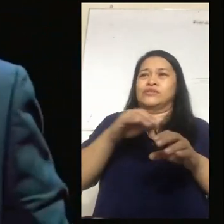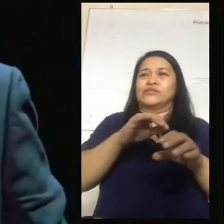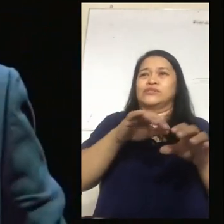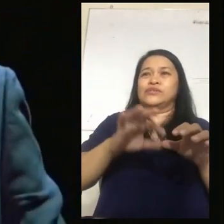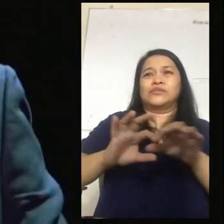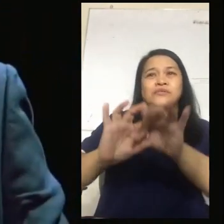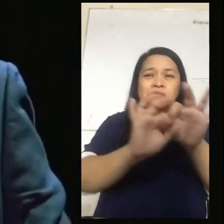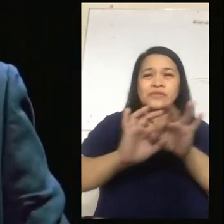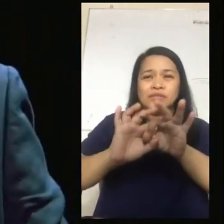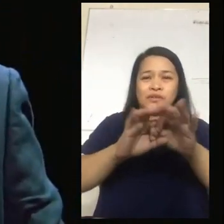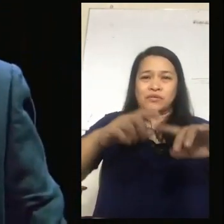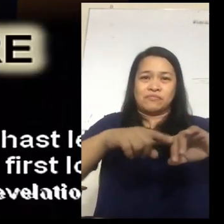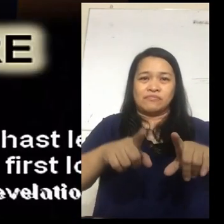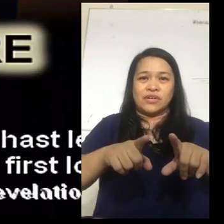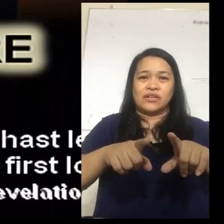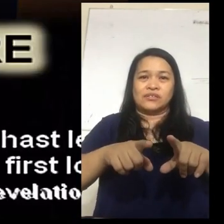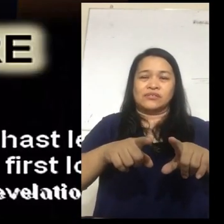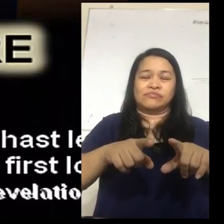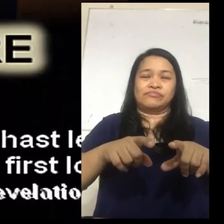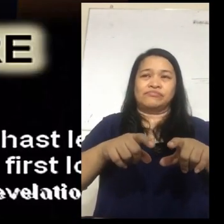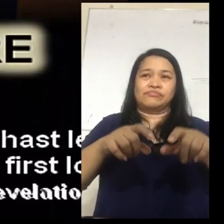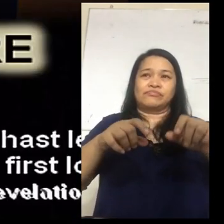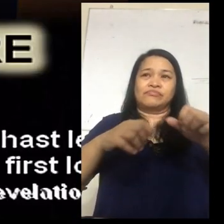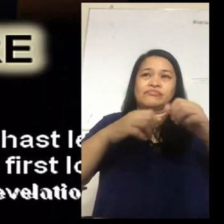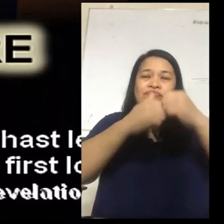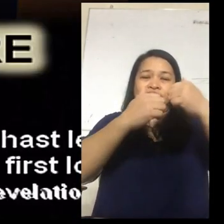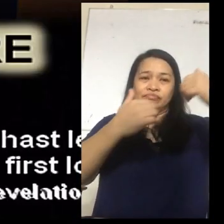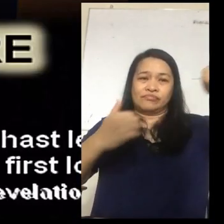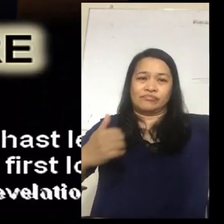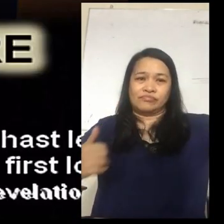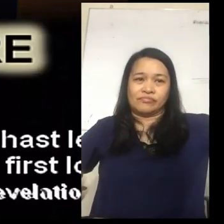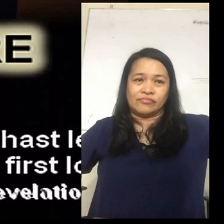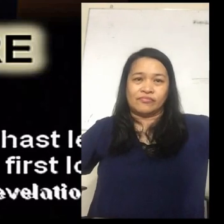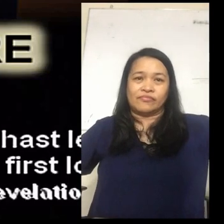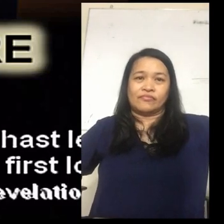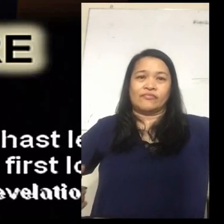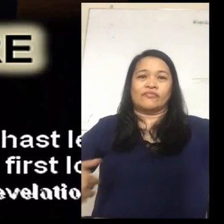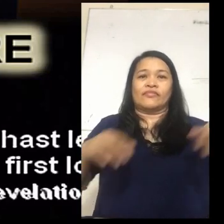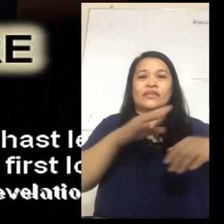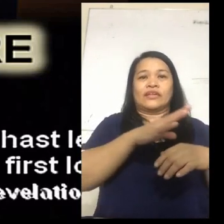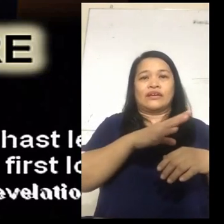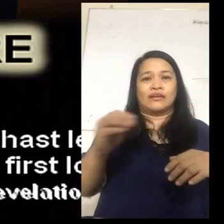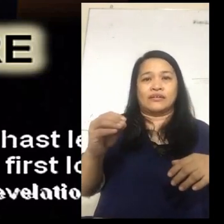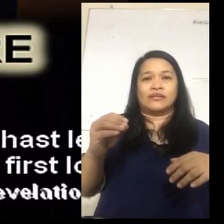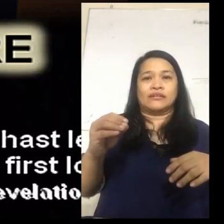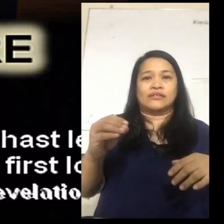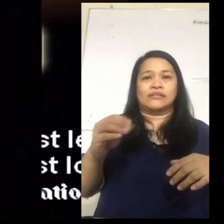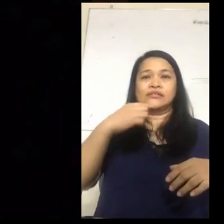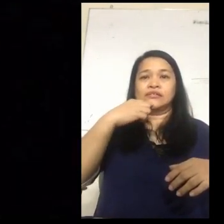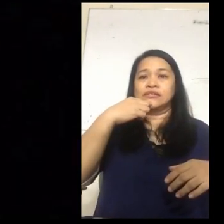They have left their first love. At sabi ng Panginoon,